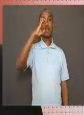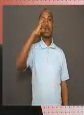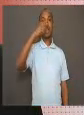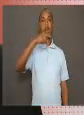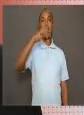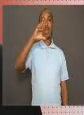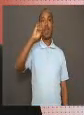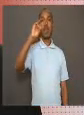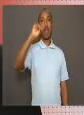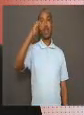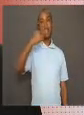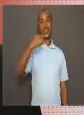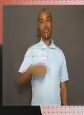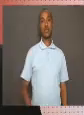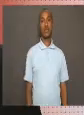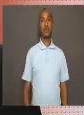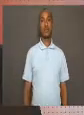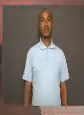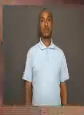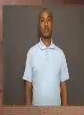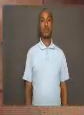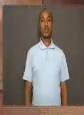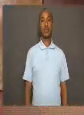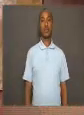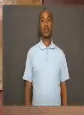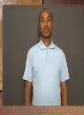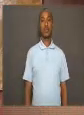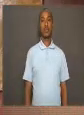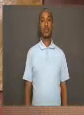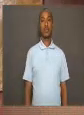is also known as pickling.